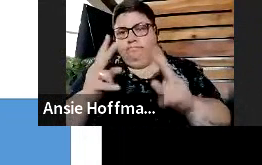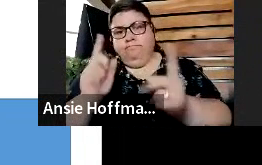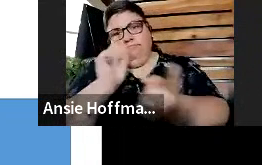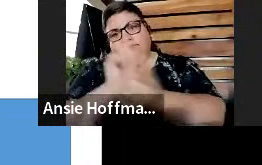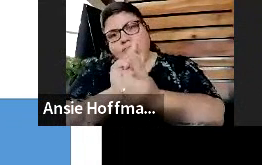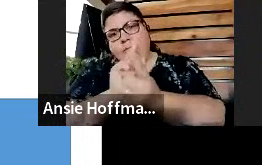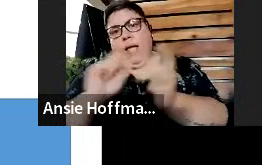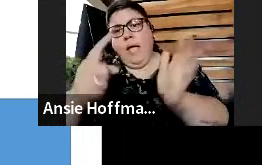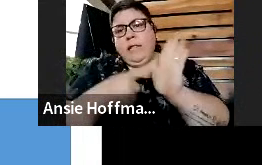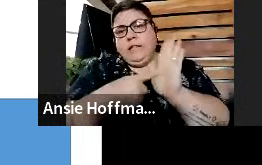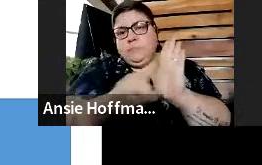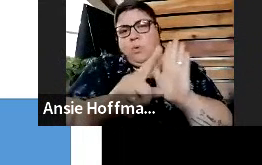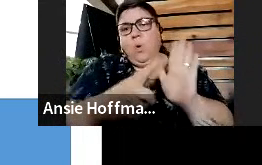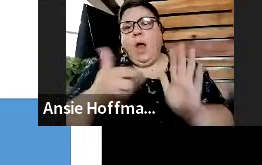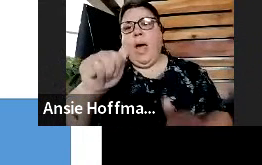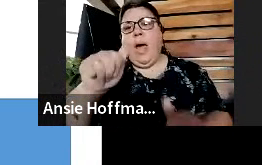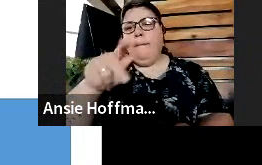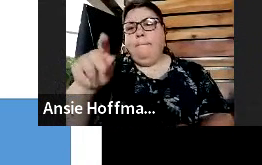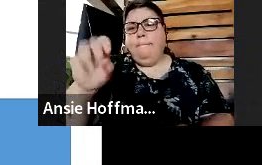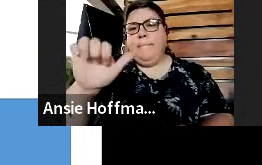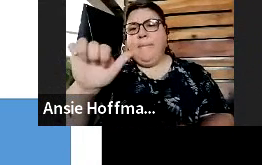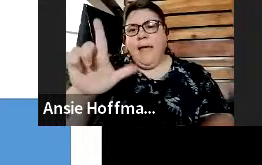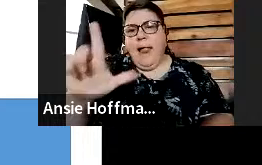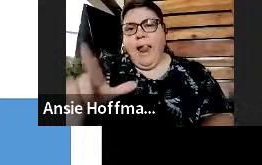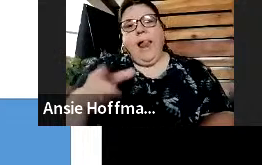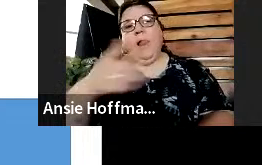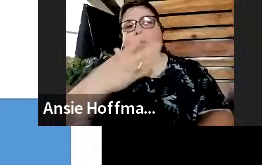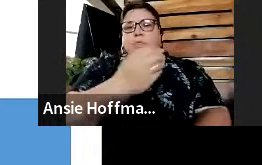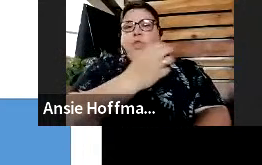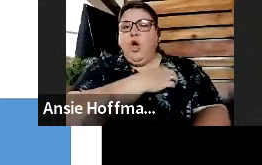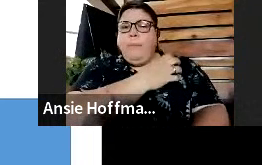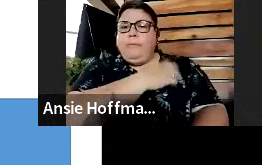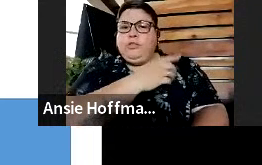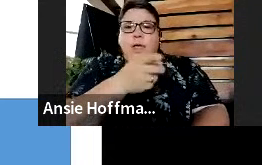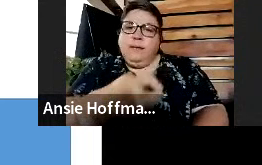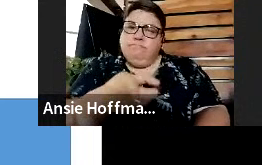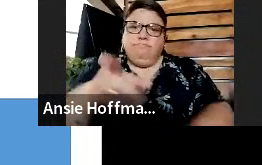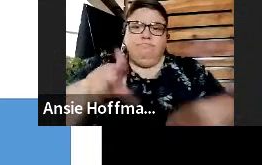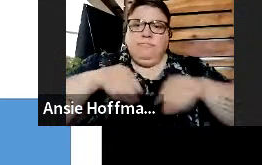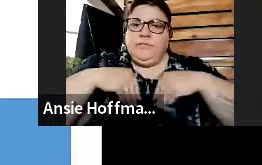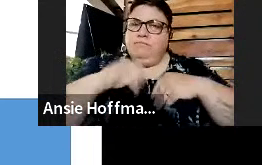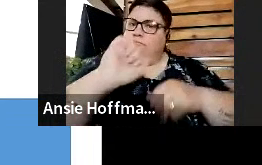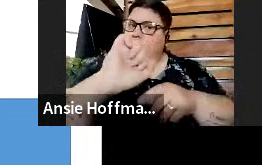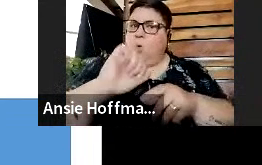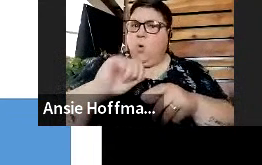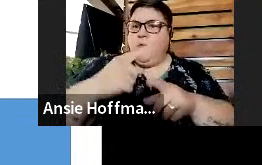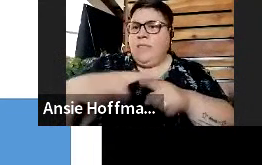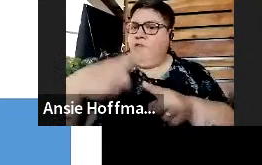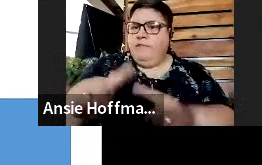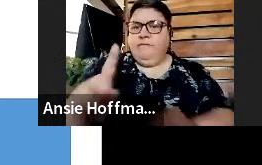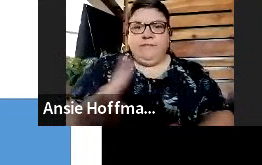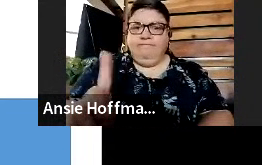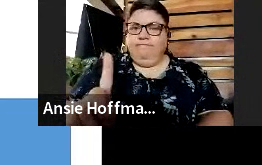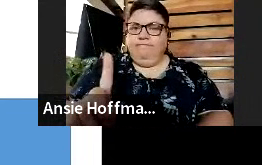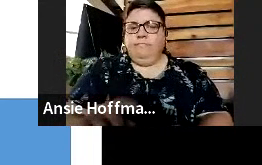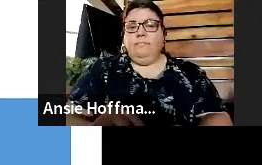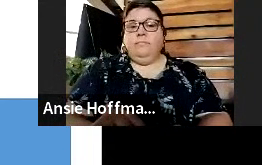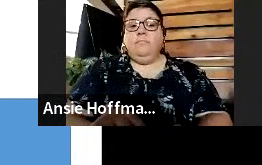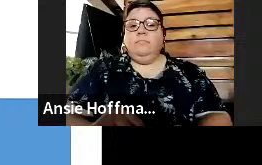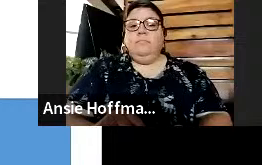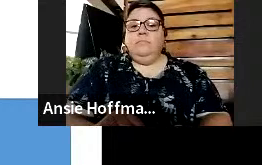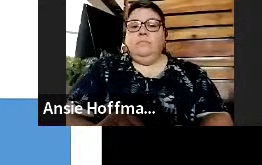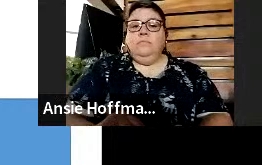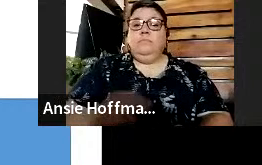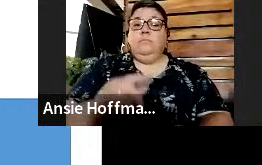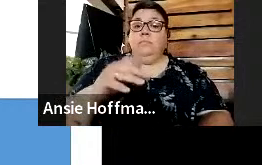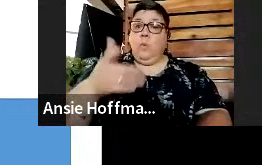decision made by the commissioner in terms of a tariff. The submissions must be made at the office